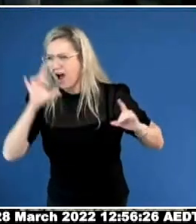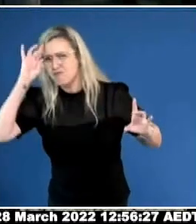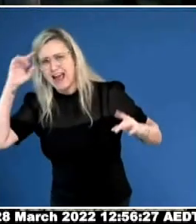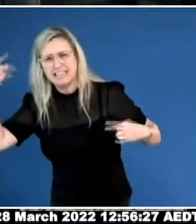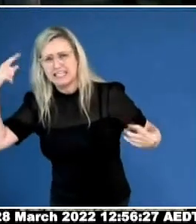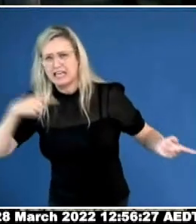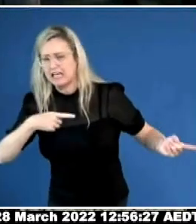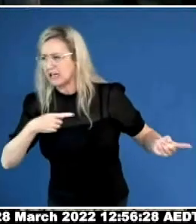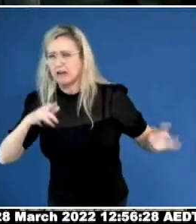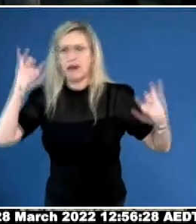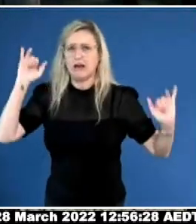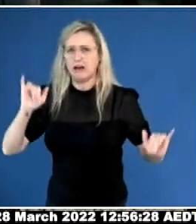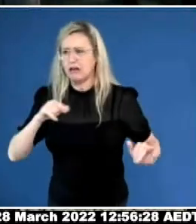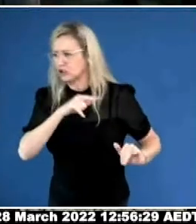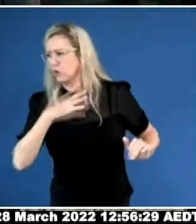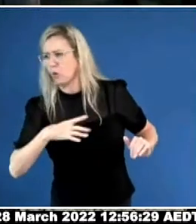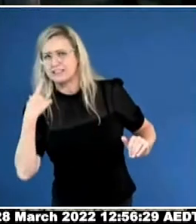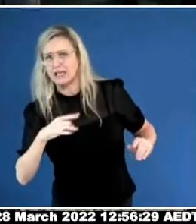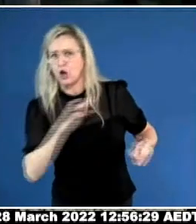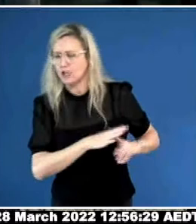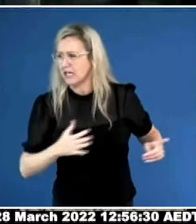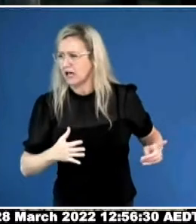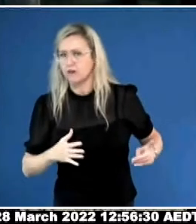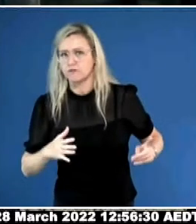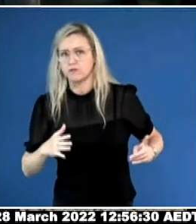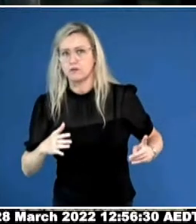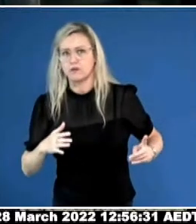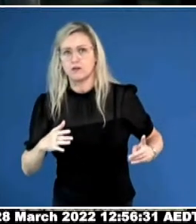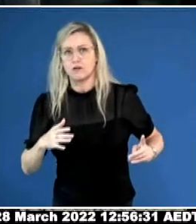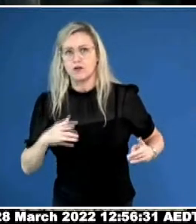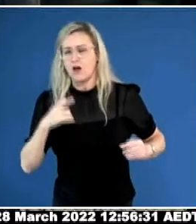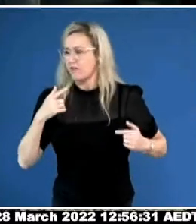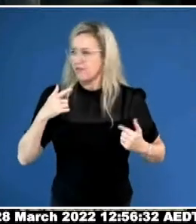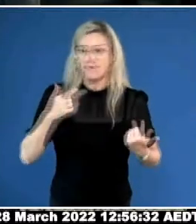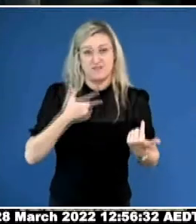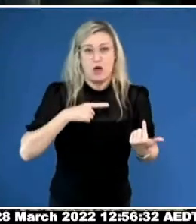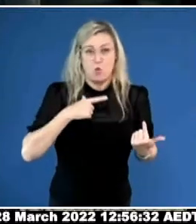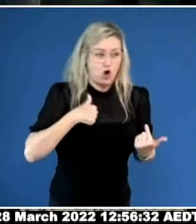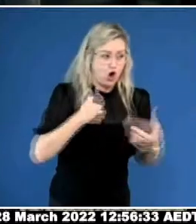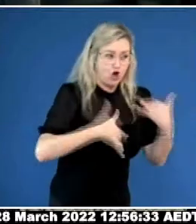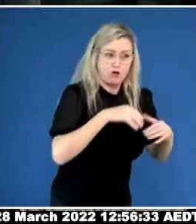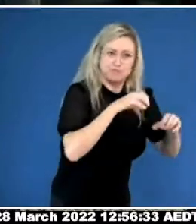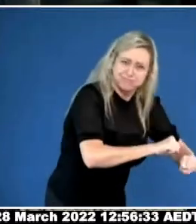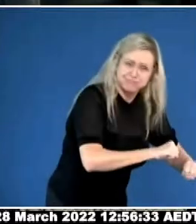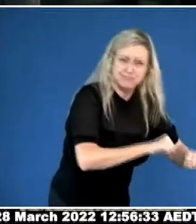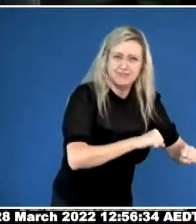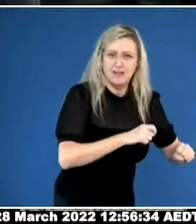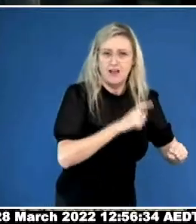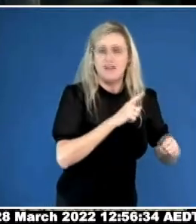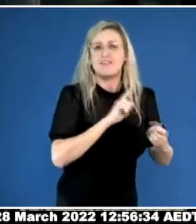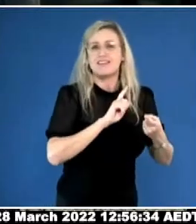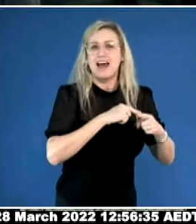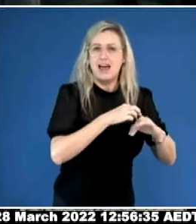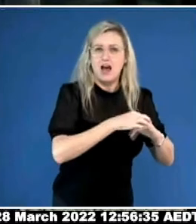you would threaten self-harm, and that was the response to the abuse, which then used calling the police as a form of